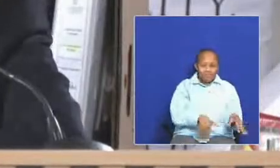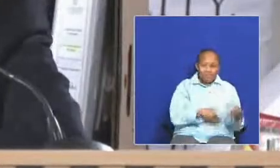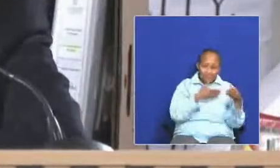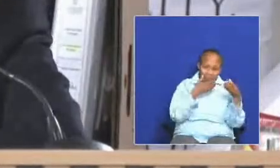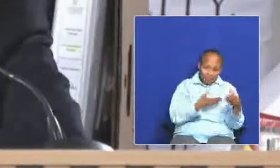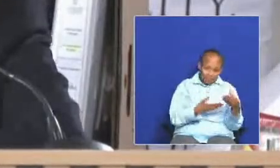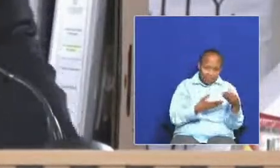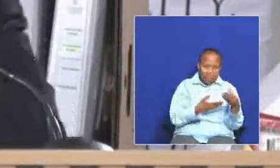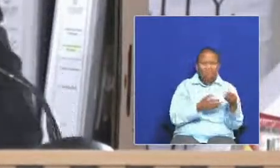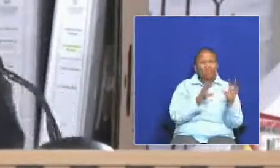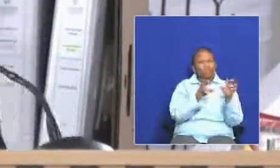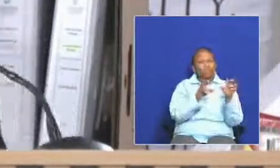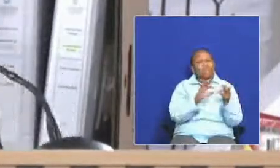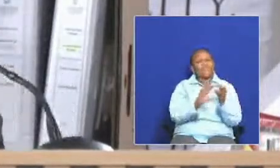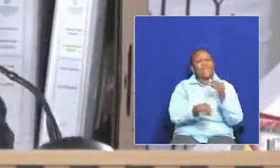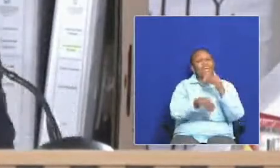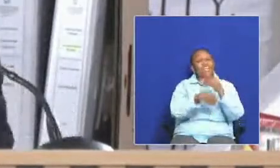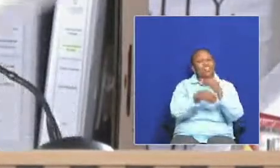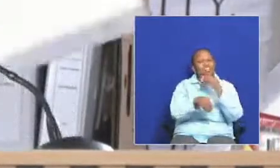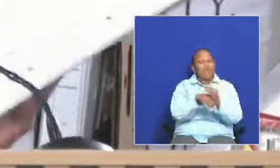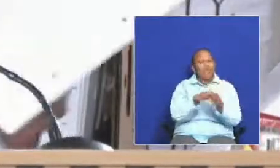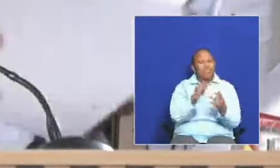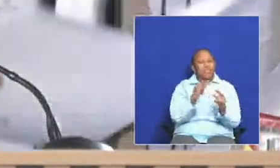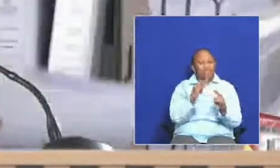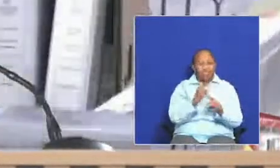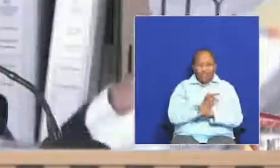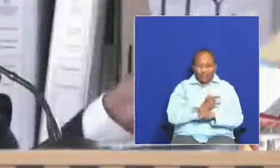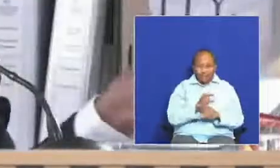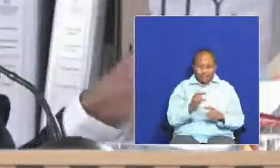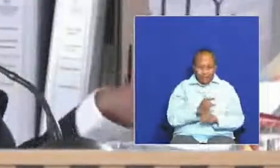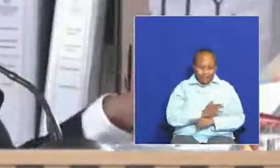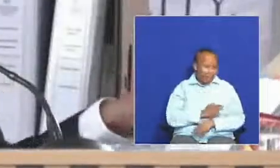That's what it should read on your spine.